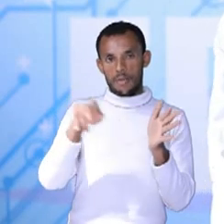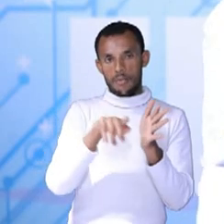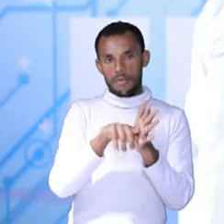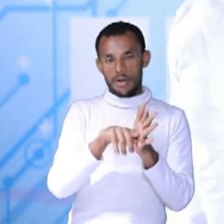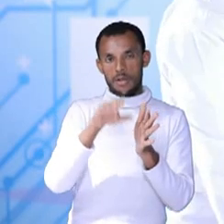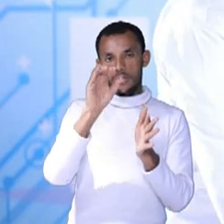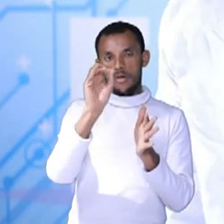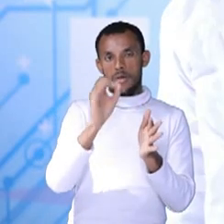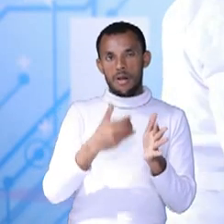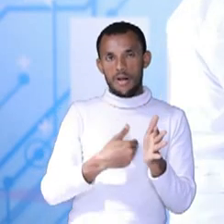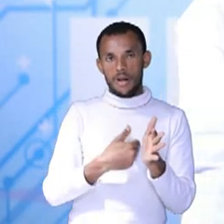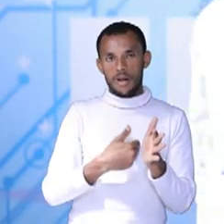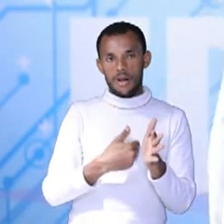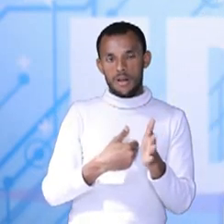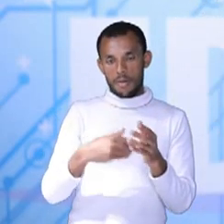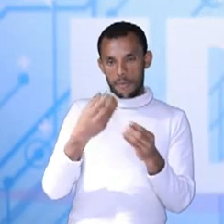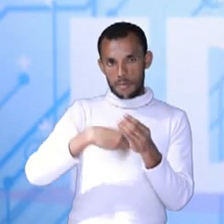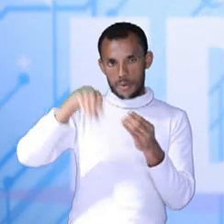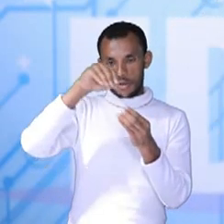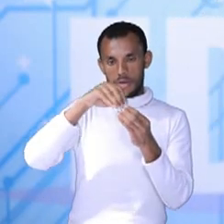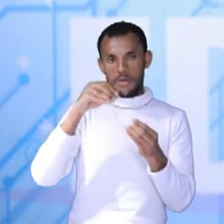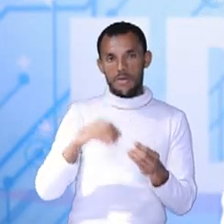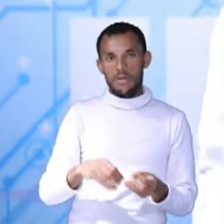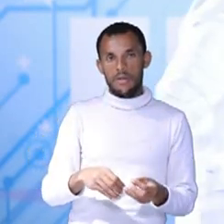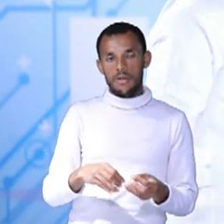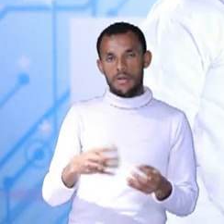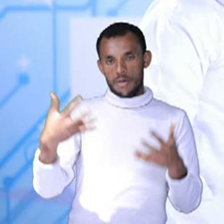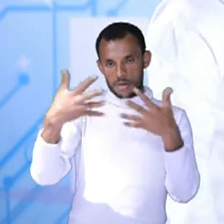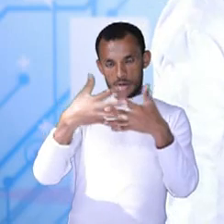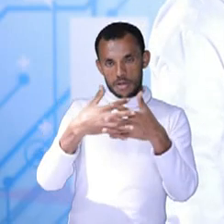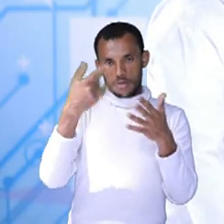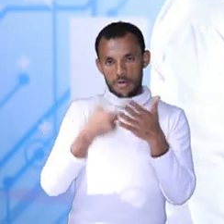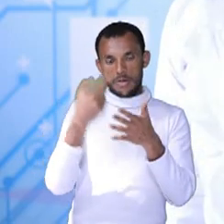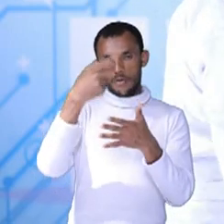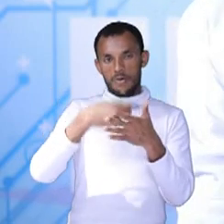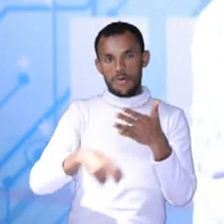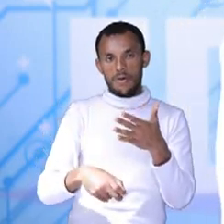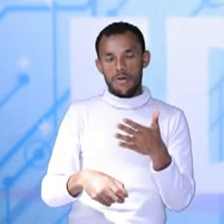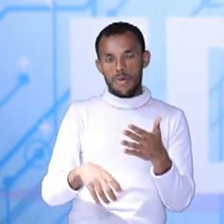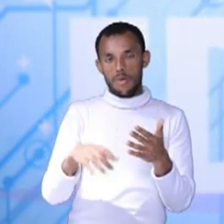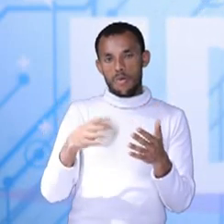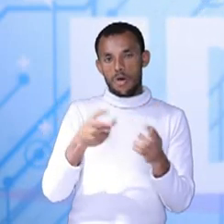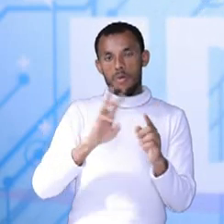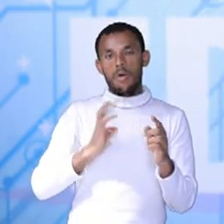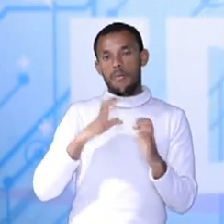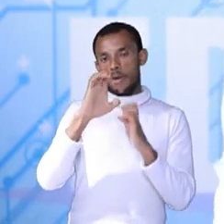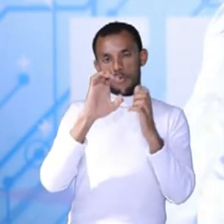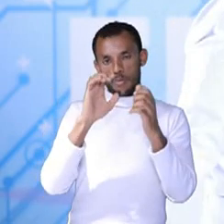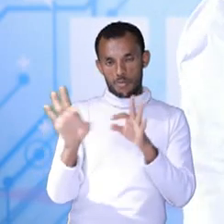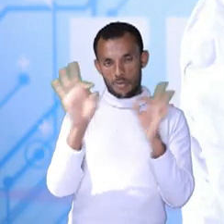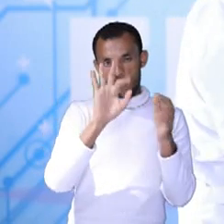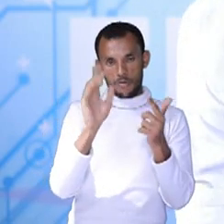minus 0. So plus the integration of this, when you evaluate this, put 2